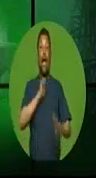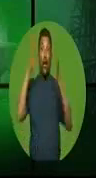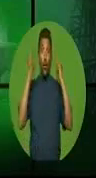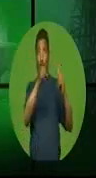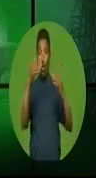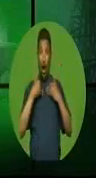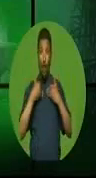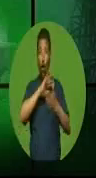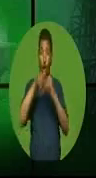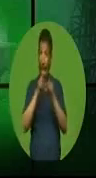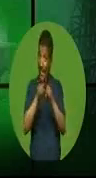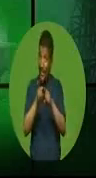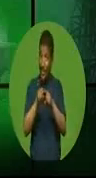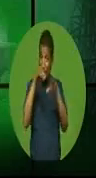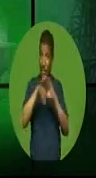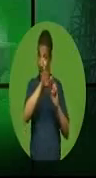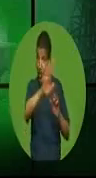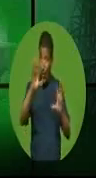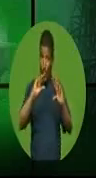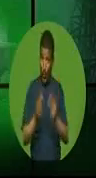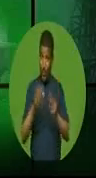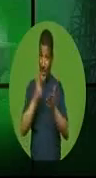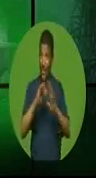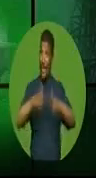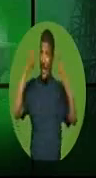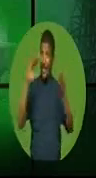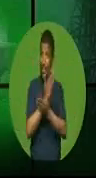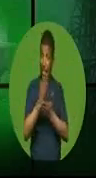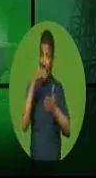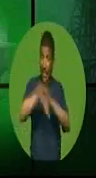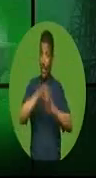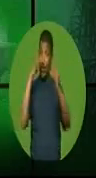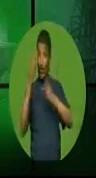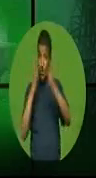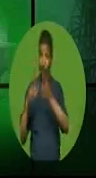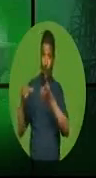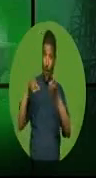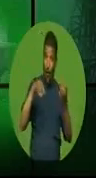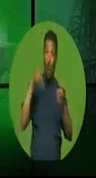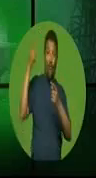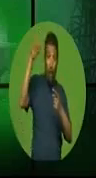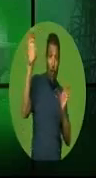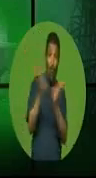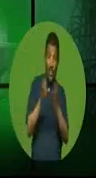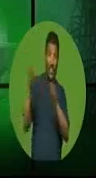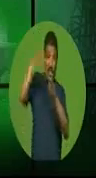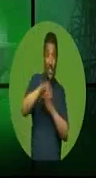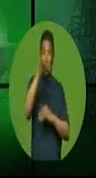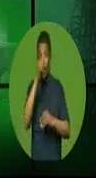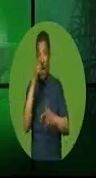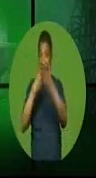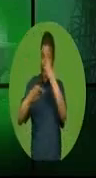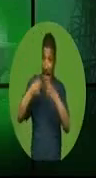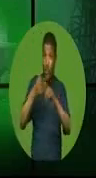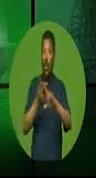I hope you've all agreed in your groups that the greatest share in tourist inflow for conferences in Ethiopia comes